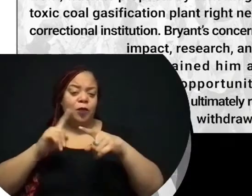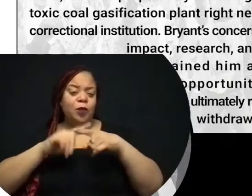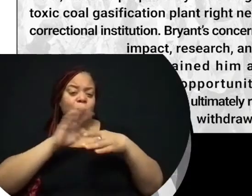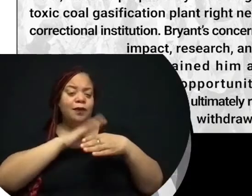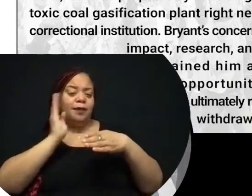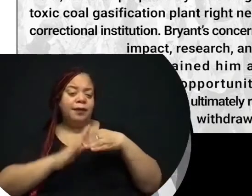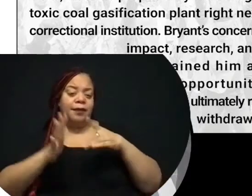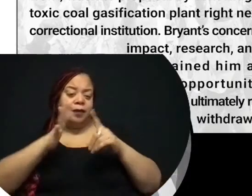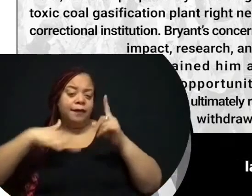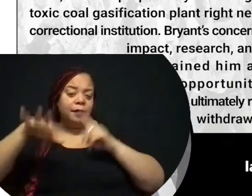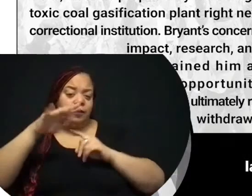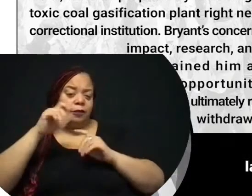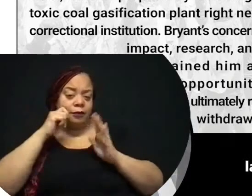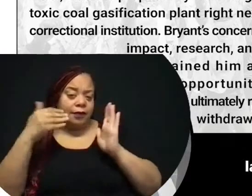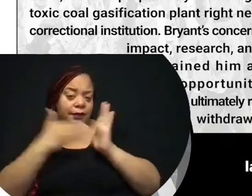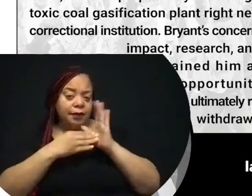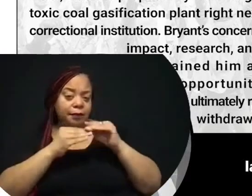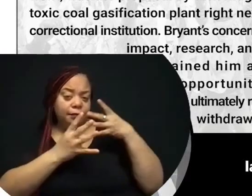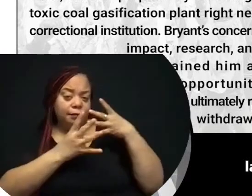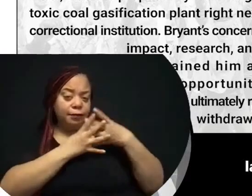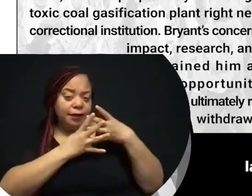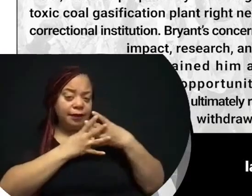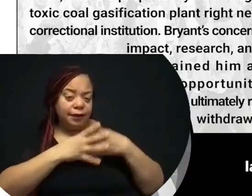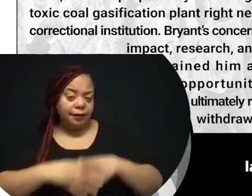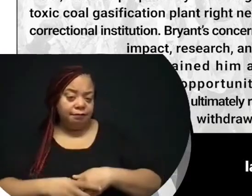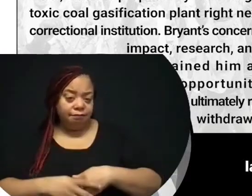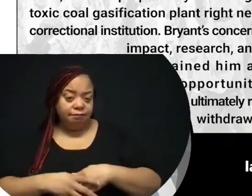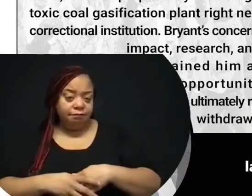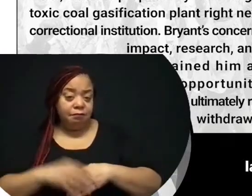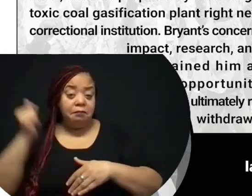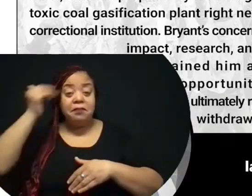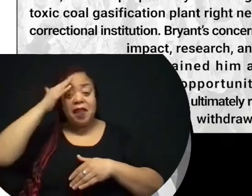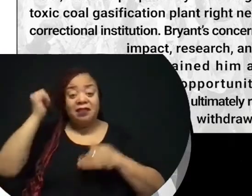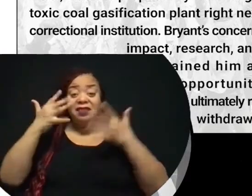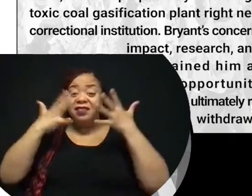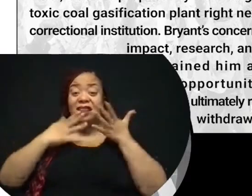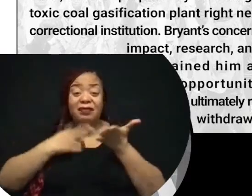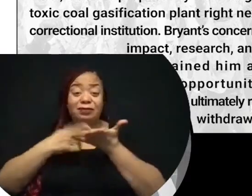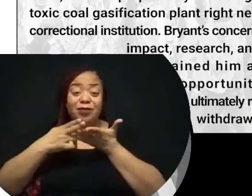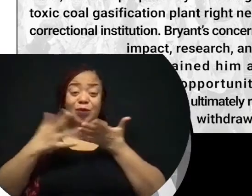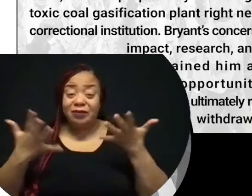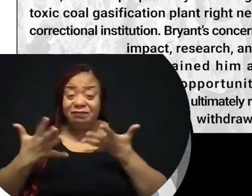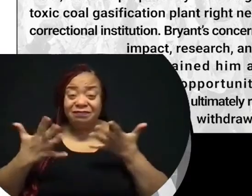members lack the awareness of their toxic grounds.